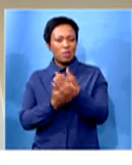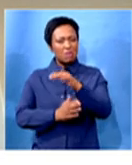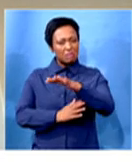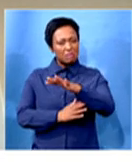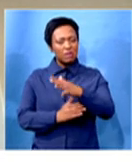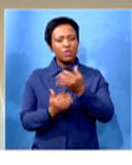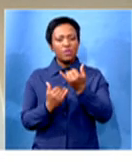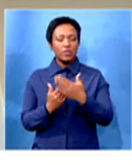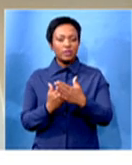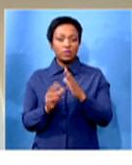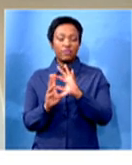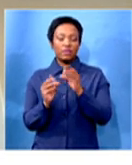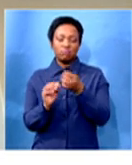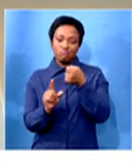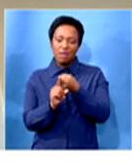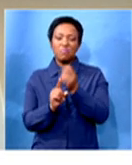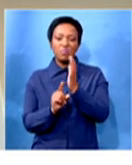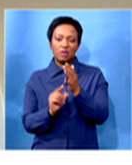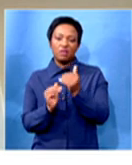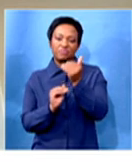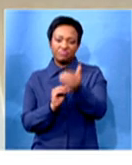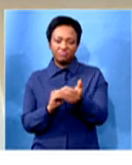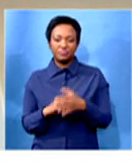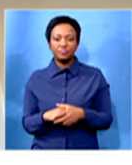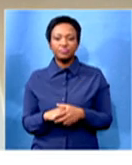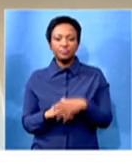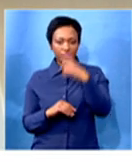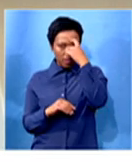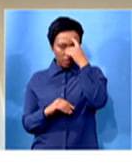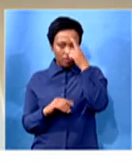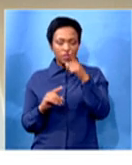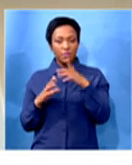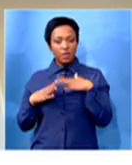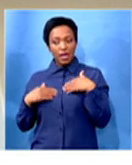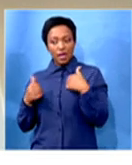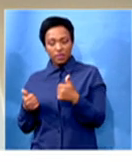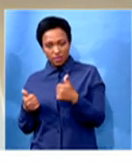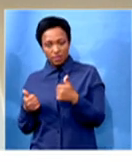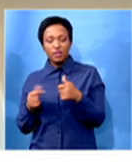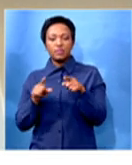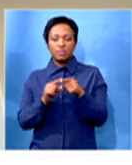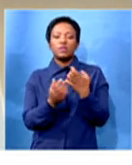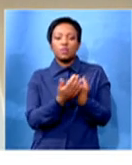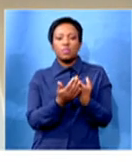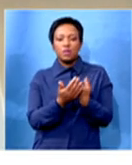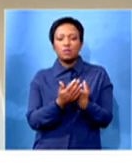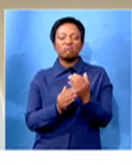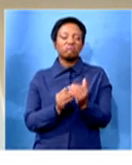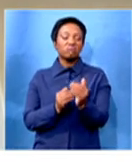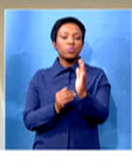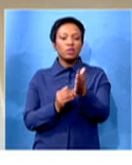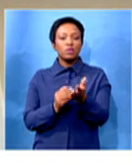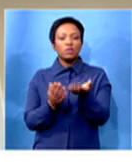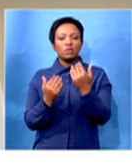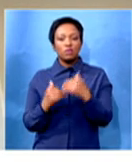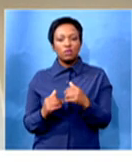difficulties, all of that is going to play out, I think, in health, not only in economics down the line. And then, of course, there's